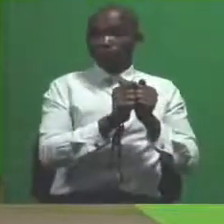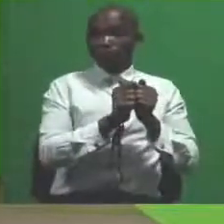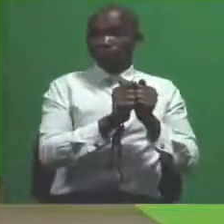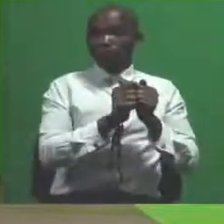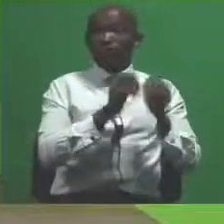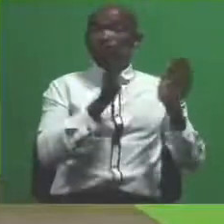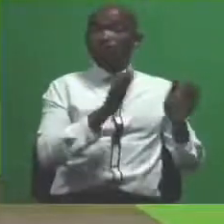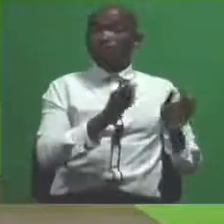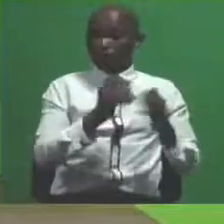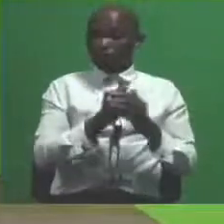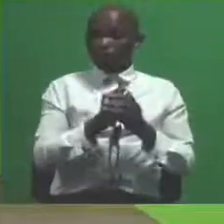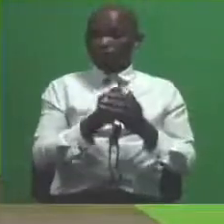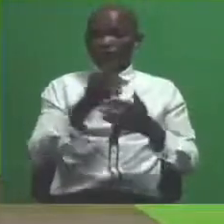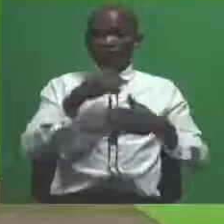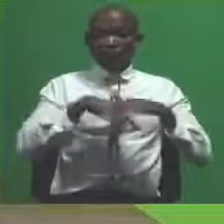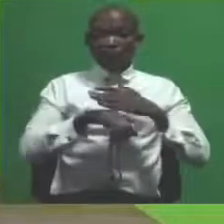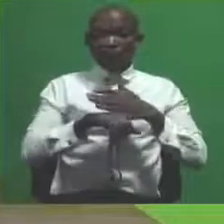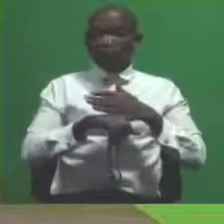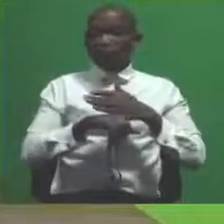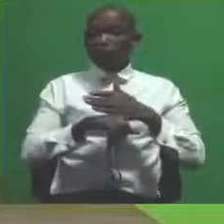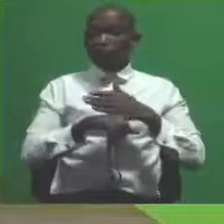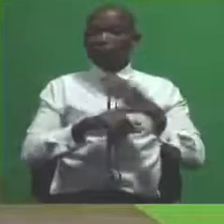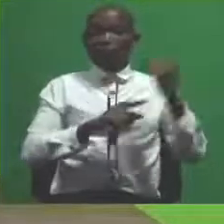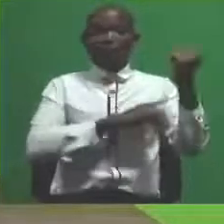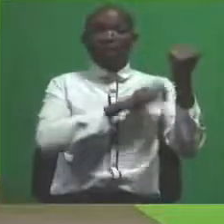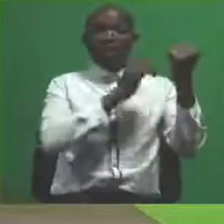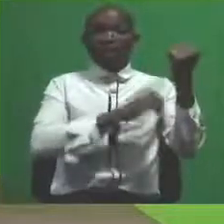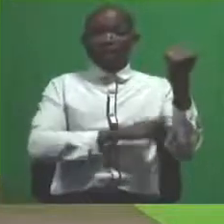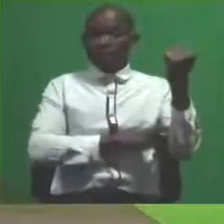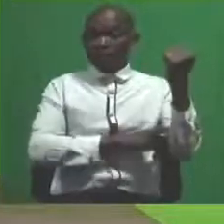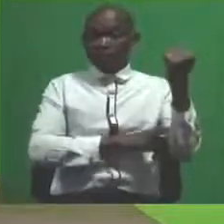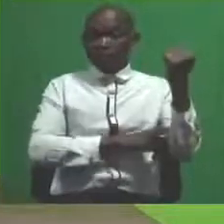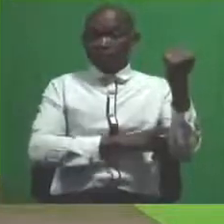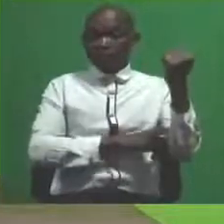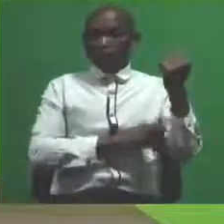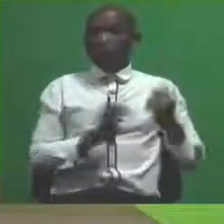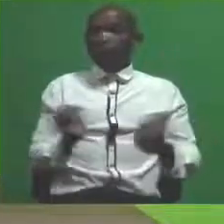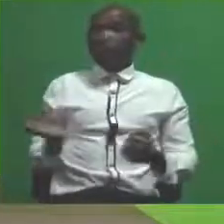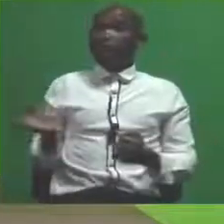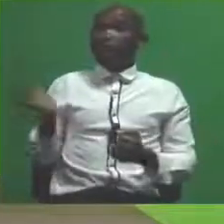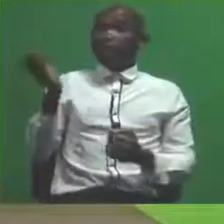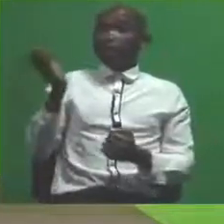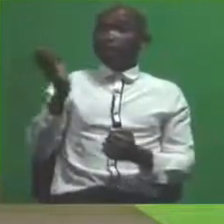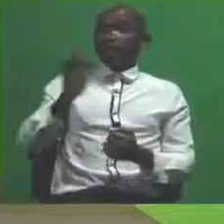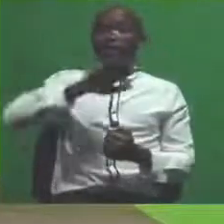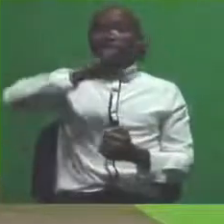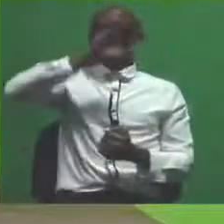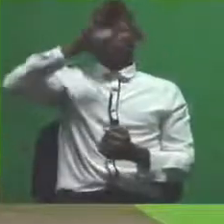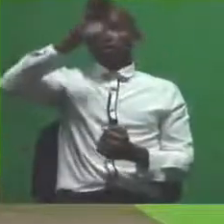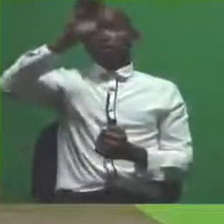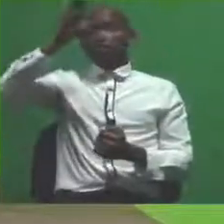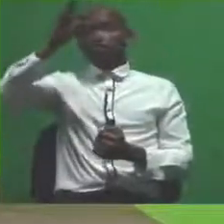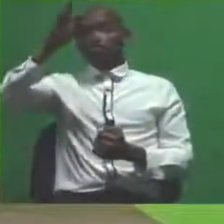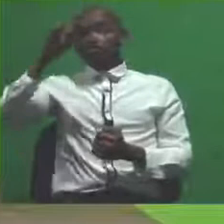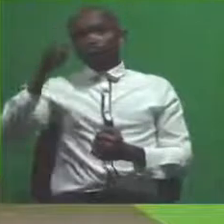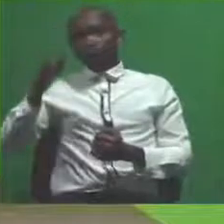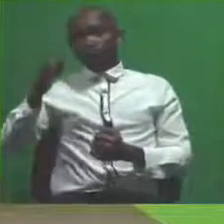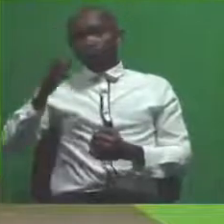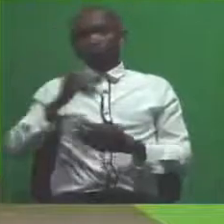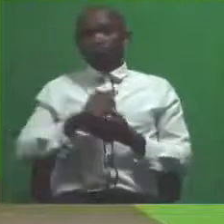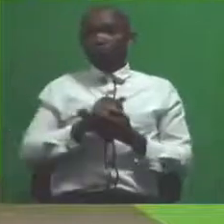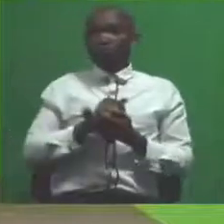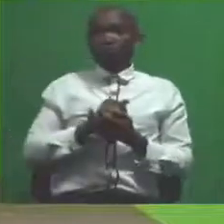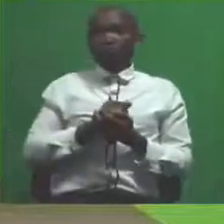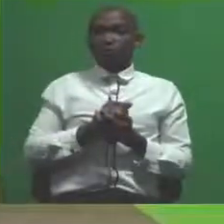in common in which the energy rise to a certain peak. The energy rise to